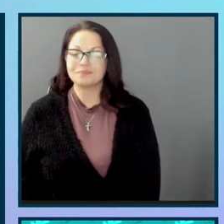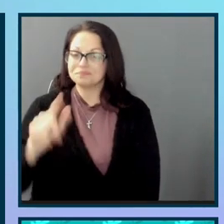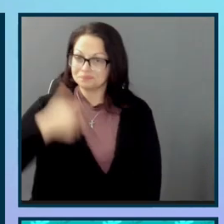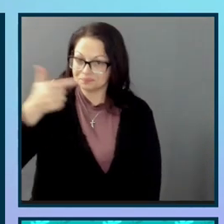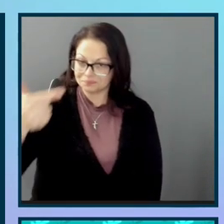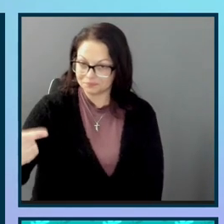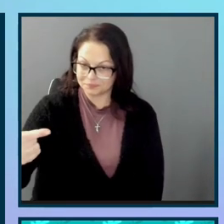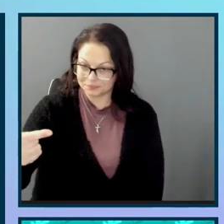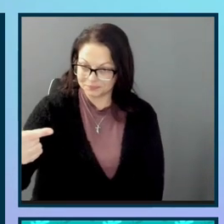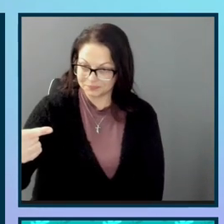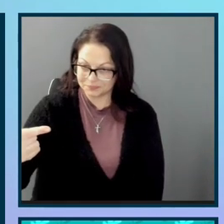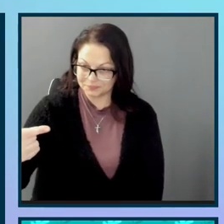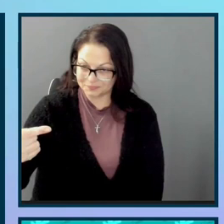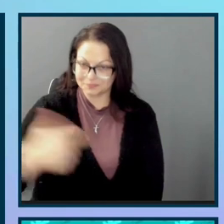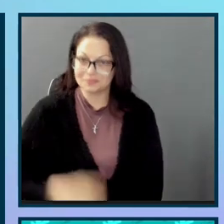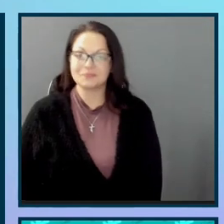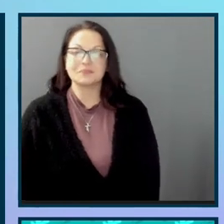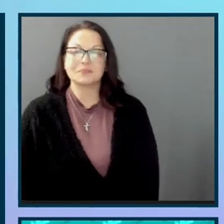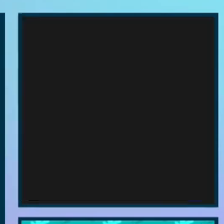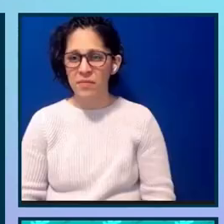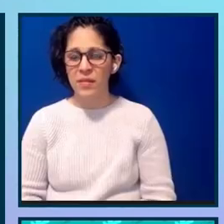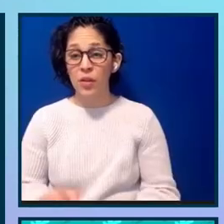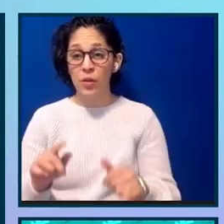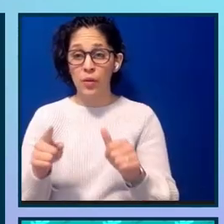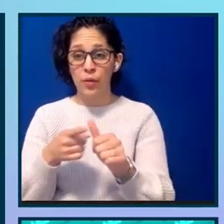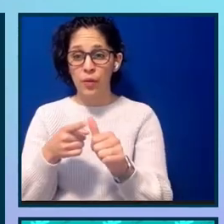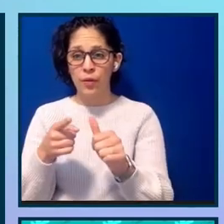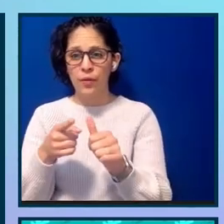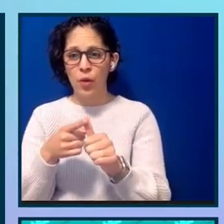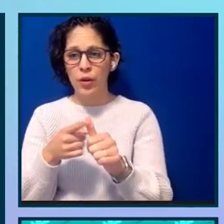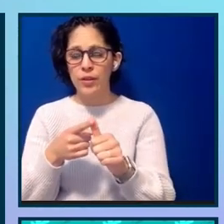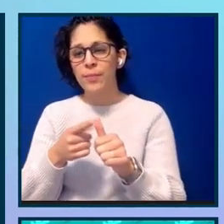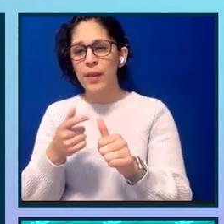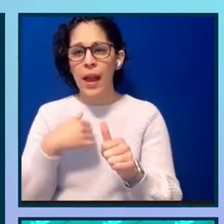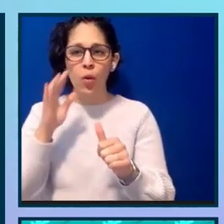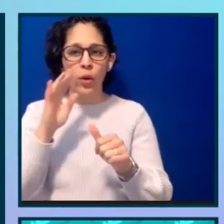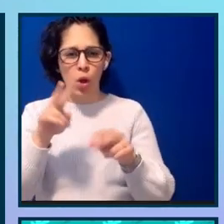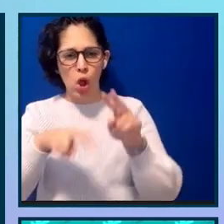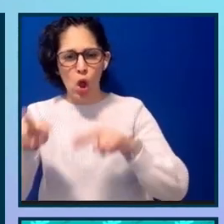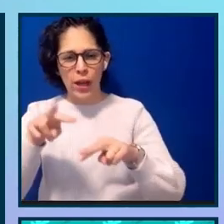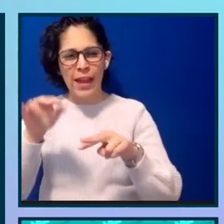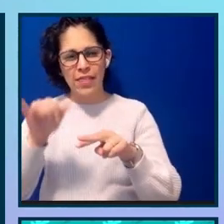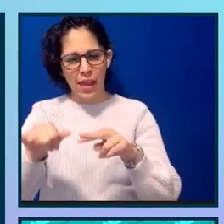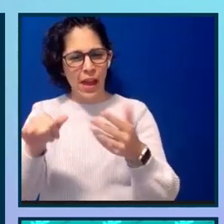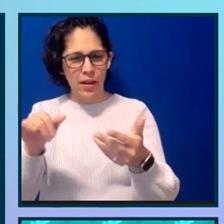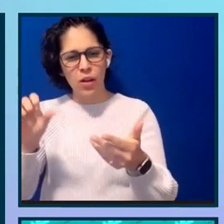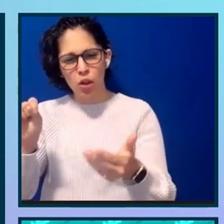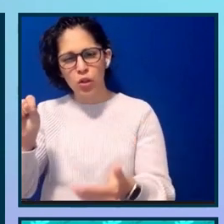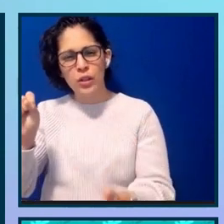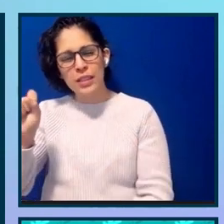So first, I will look at Stellar souvenirs on the old